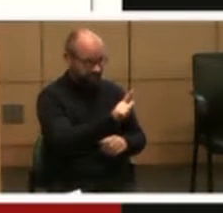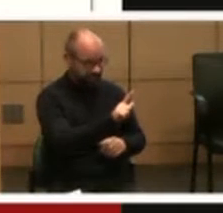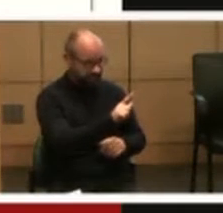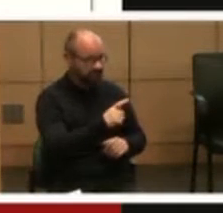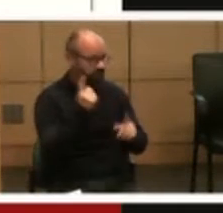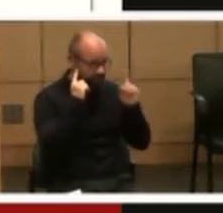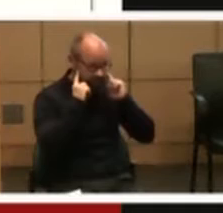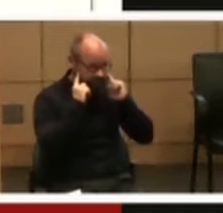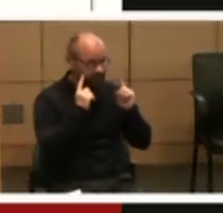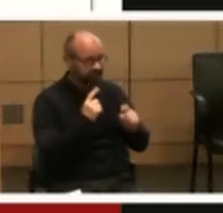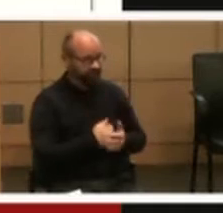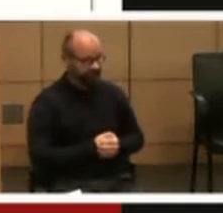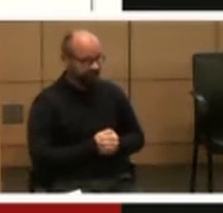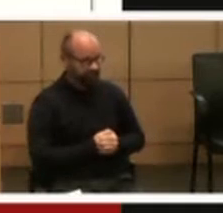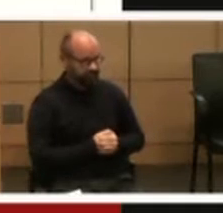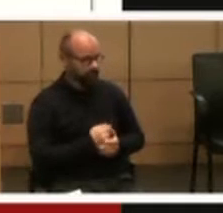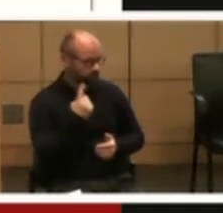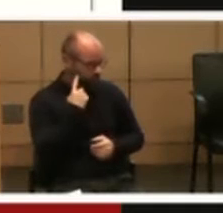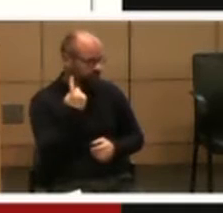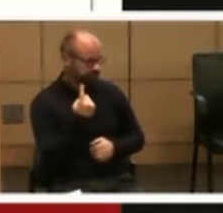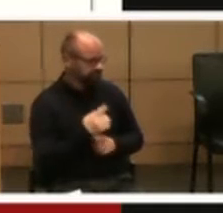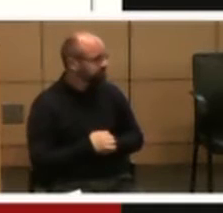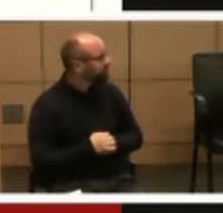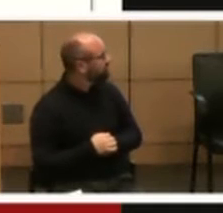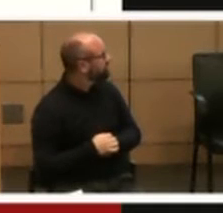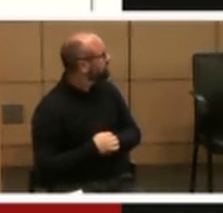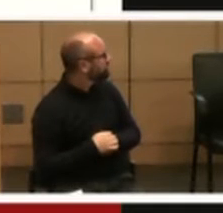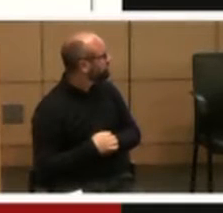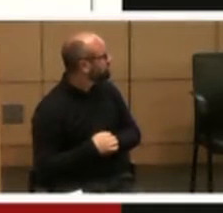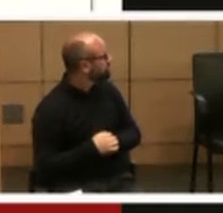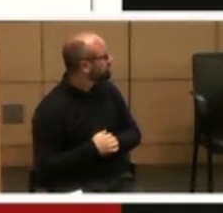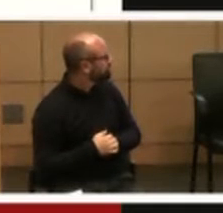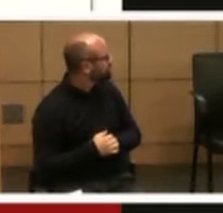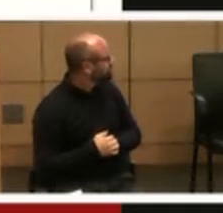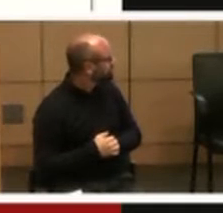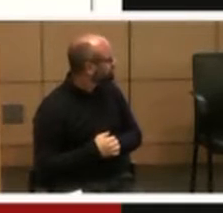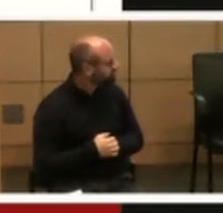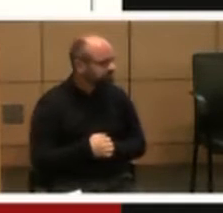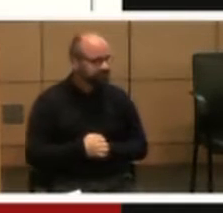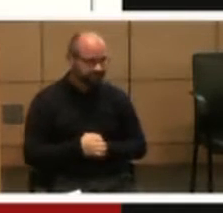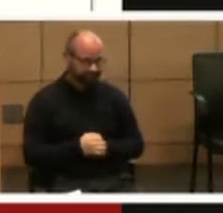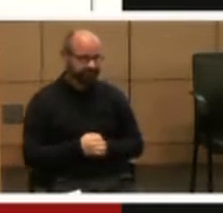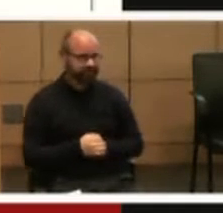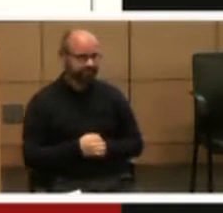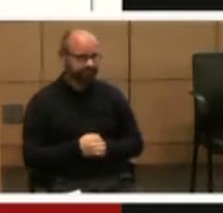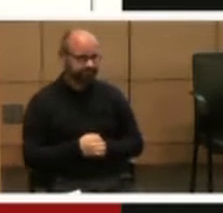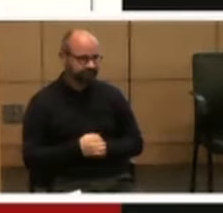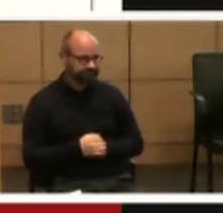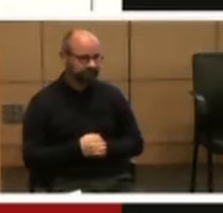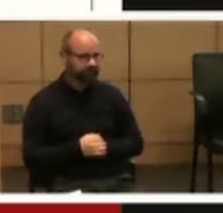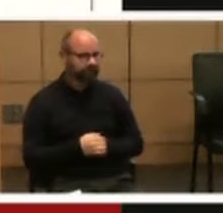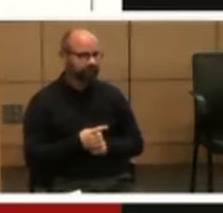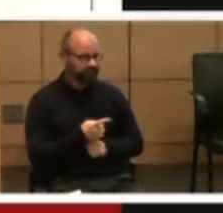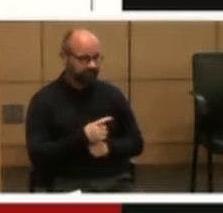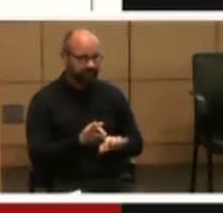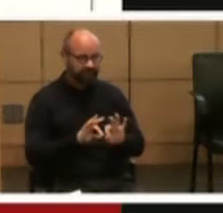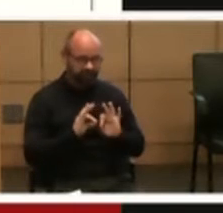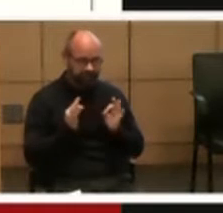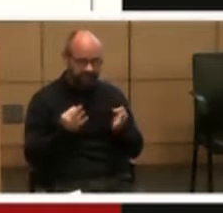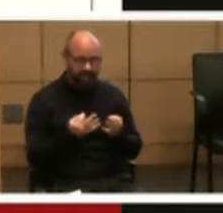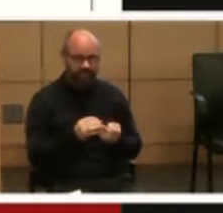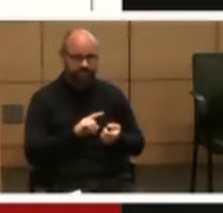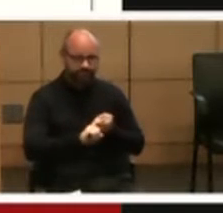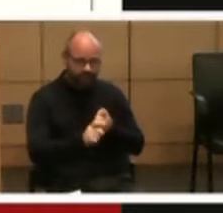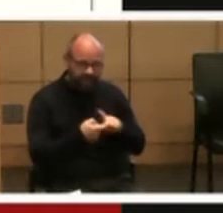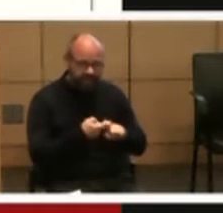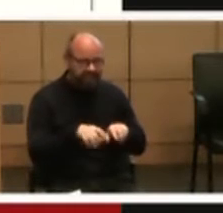So this is the data that we collected in children with unilateral hearing loss. And so these are the various domains: families, friends,